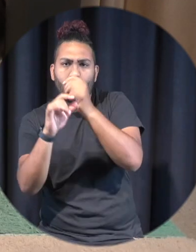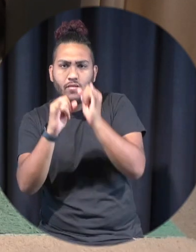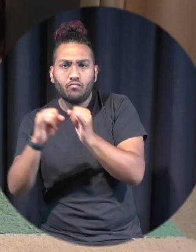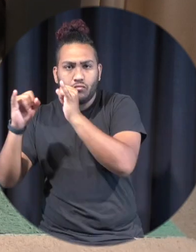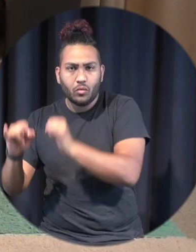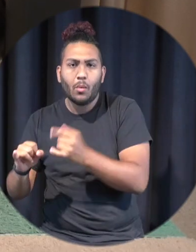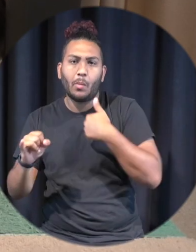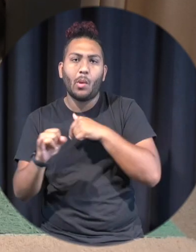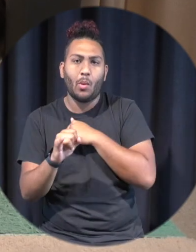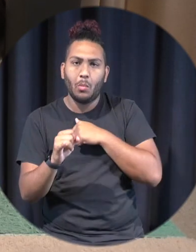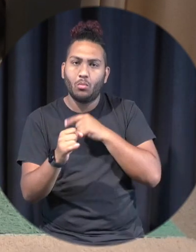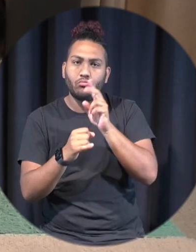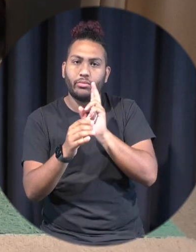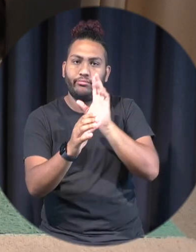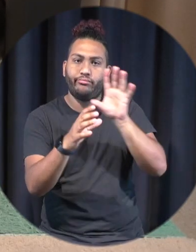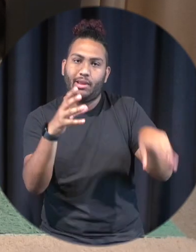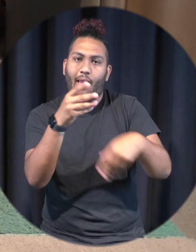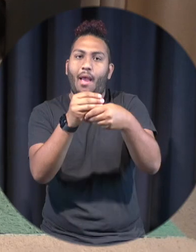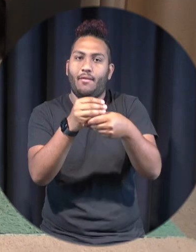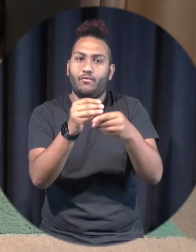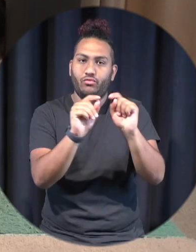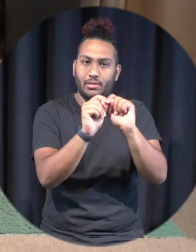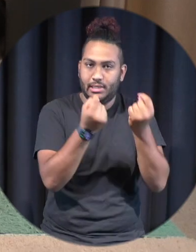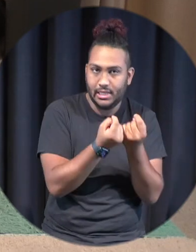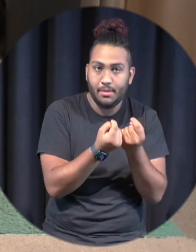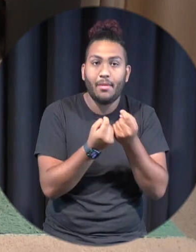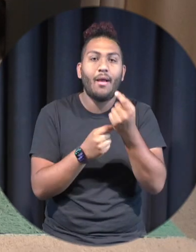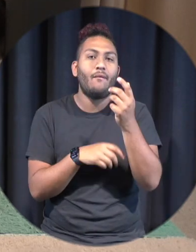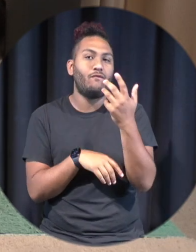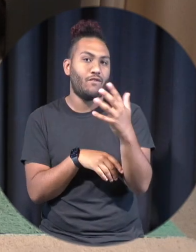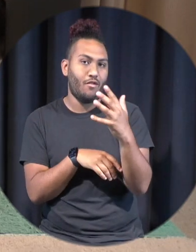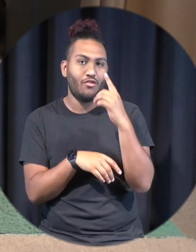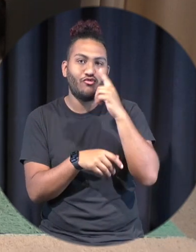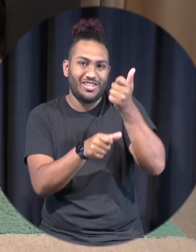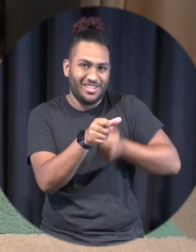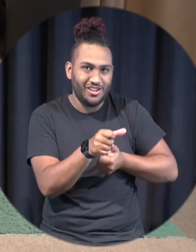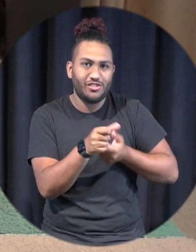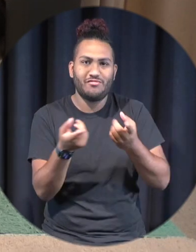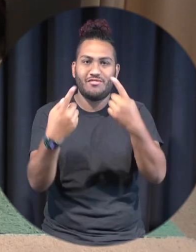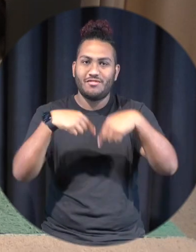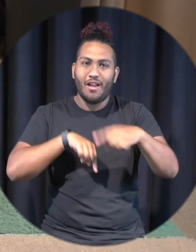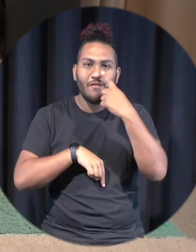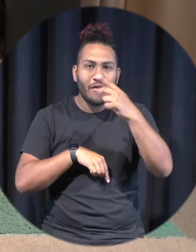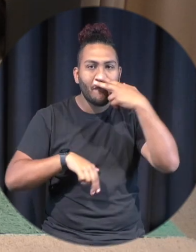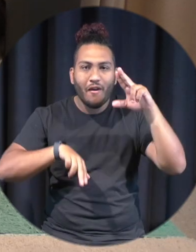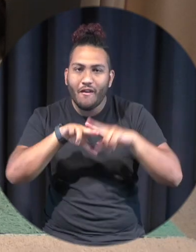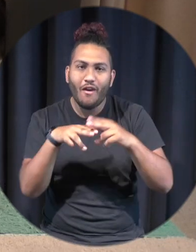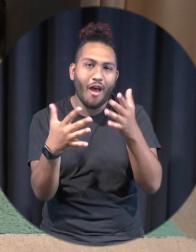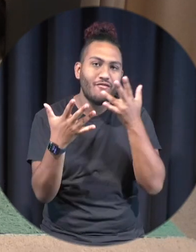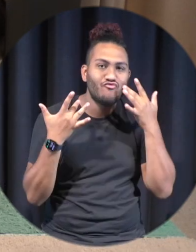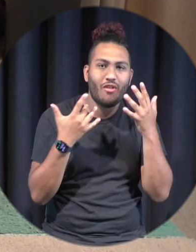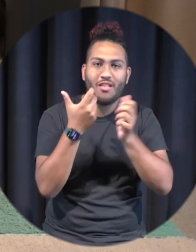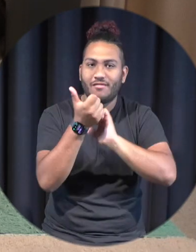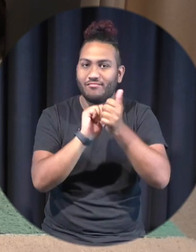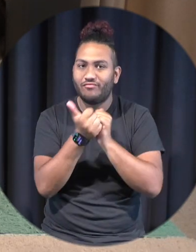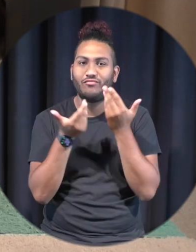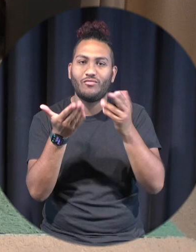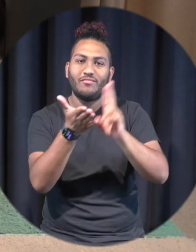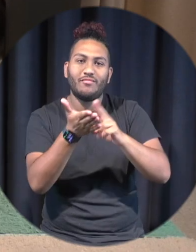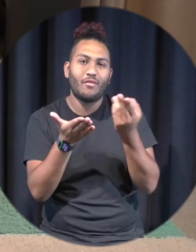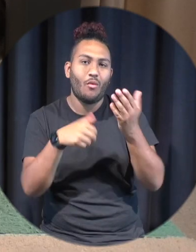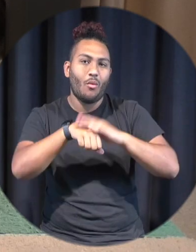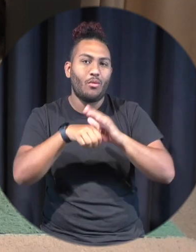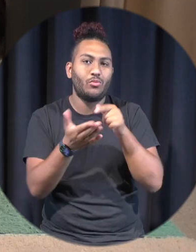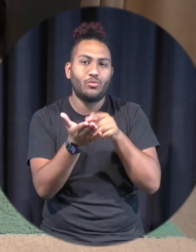to a team, $5 each. Come on out for a fun and friendly competition. Sign up on School Pay.